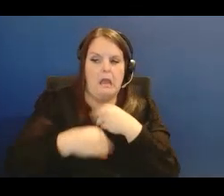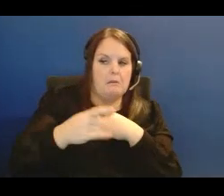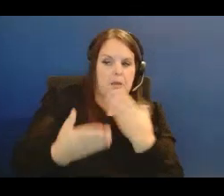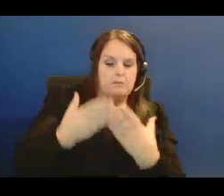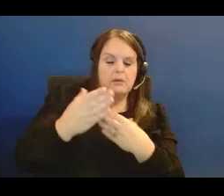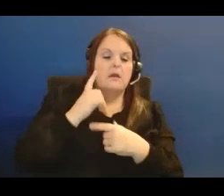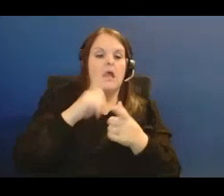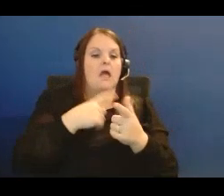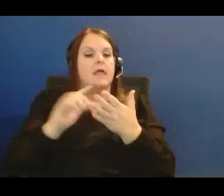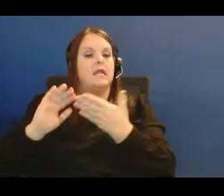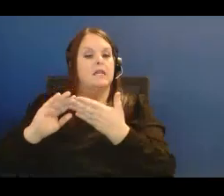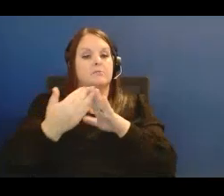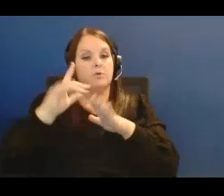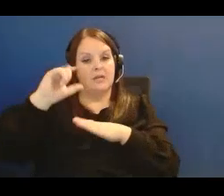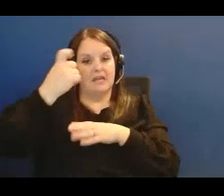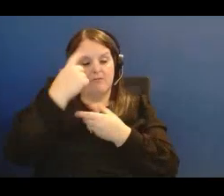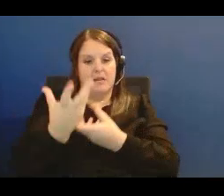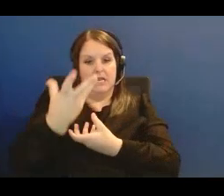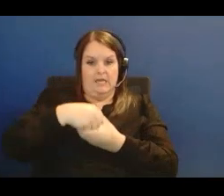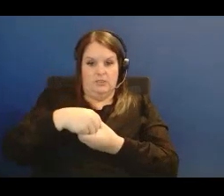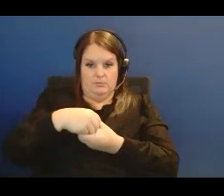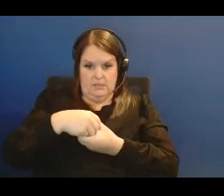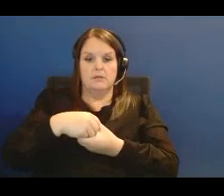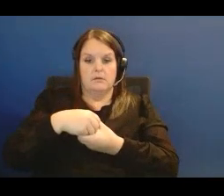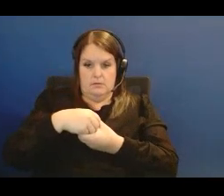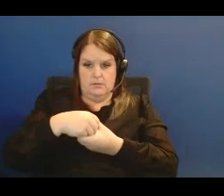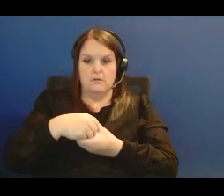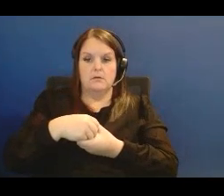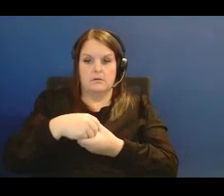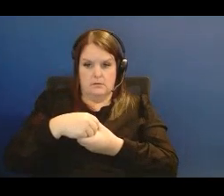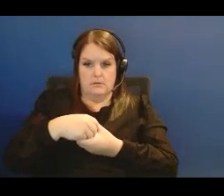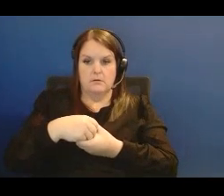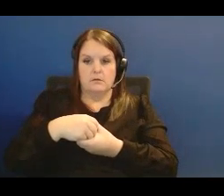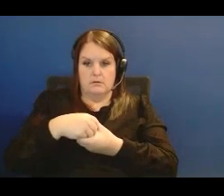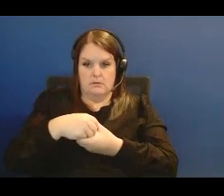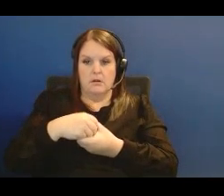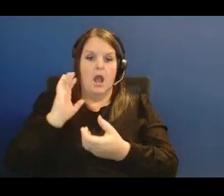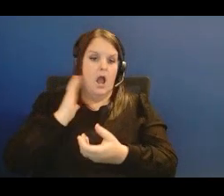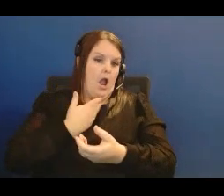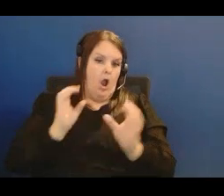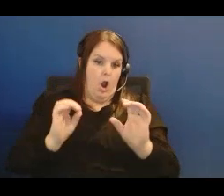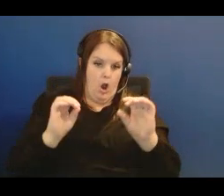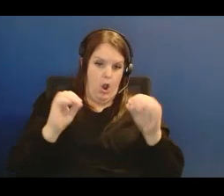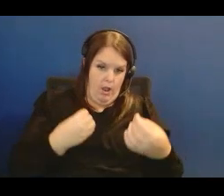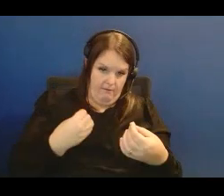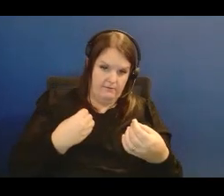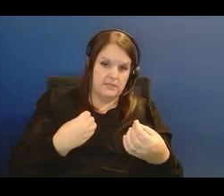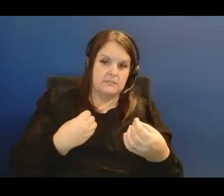engagement. Under that community and government engagement, our office / I will